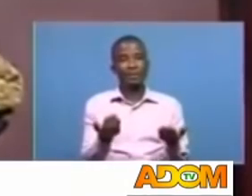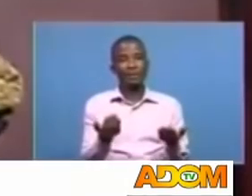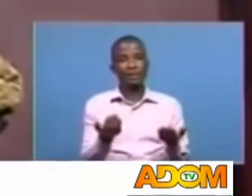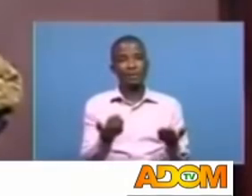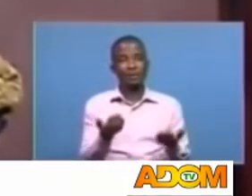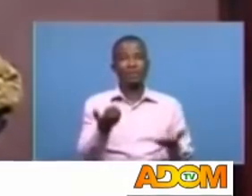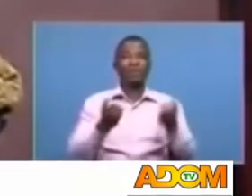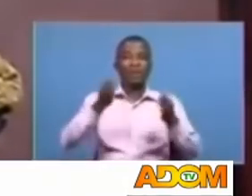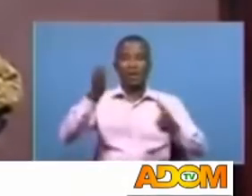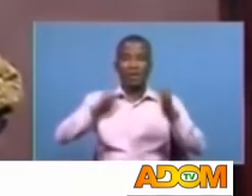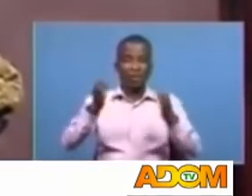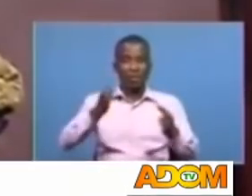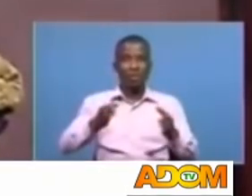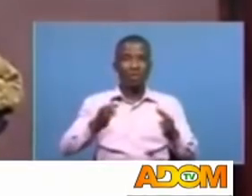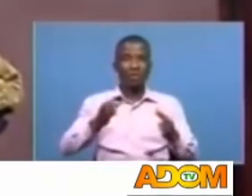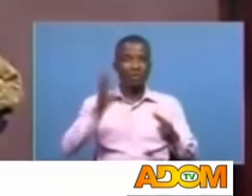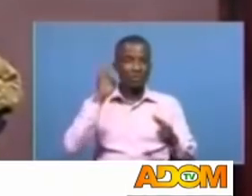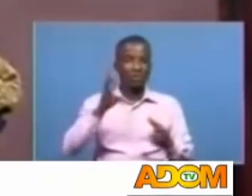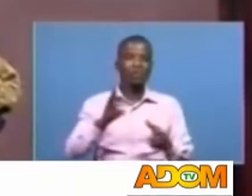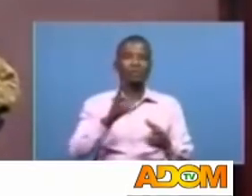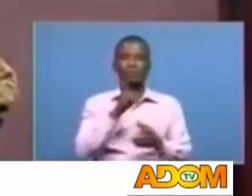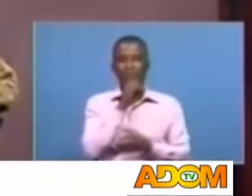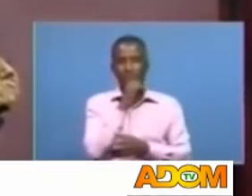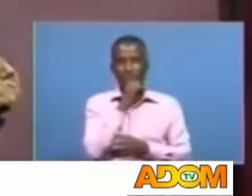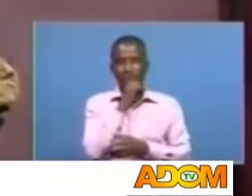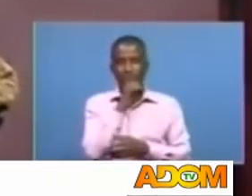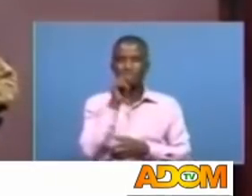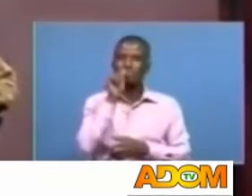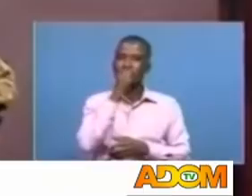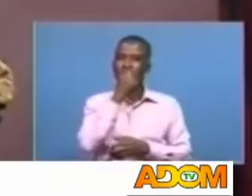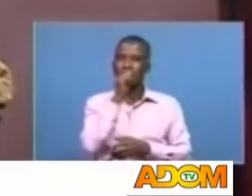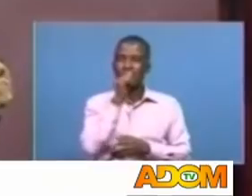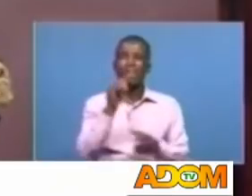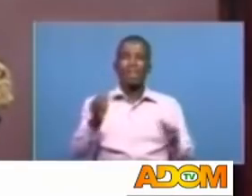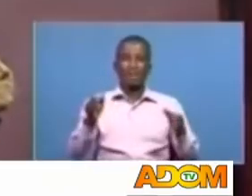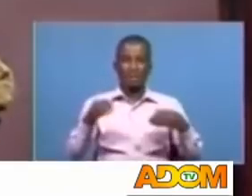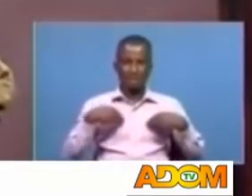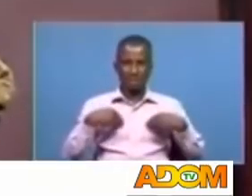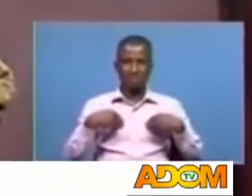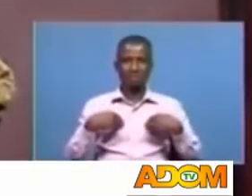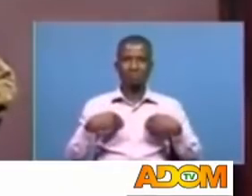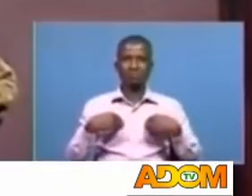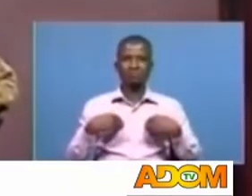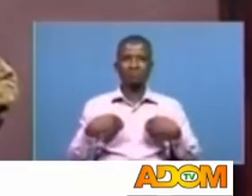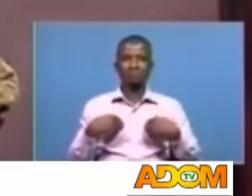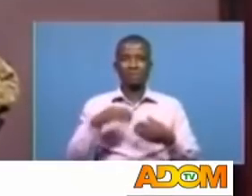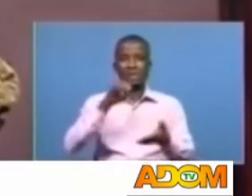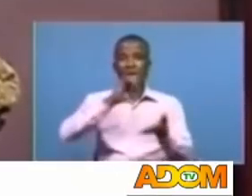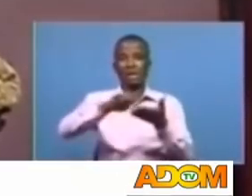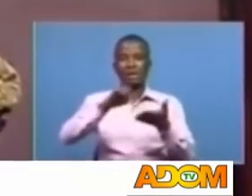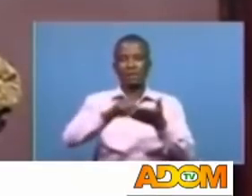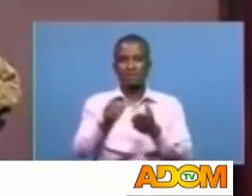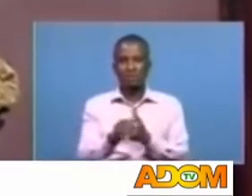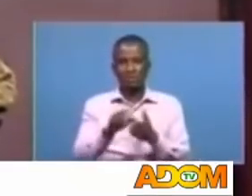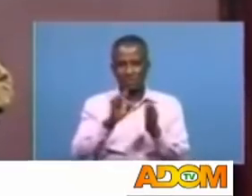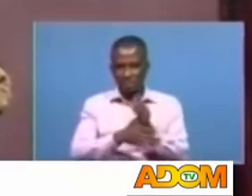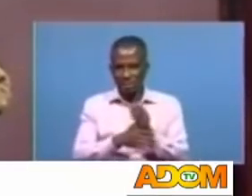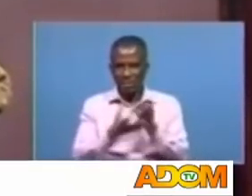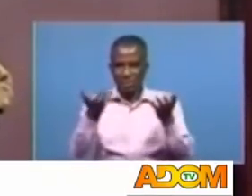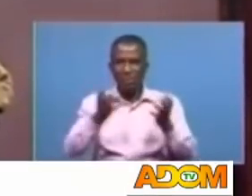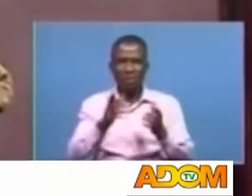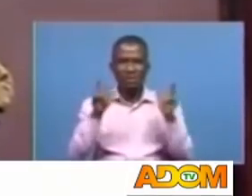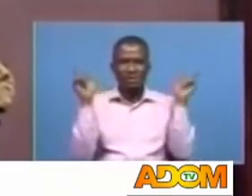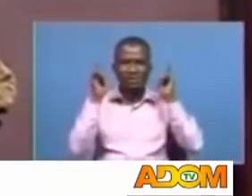once again accommodate their defiance of the highest court of this land. And then they turn around to talk about fair hearing.